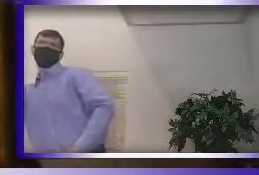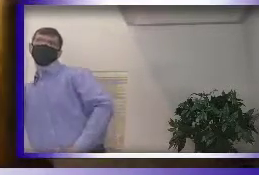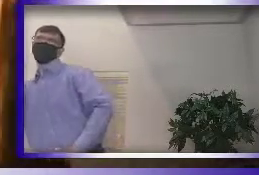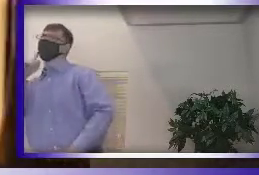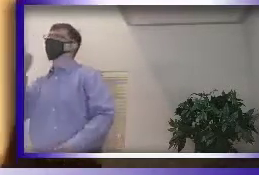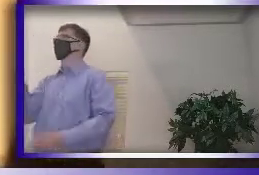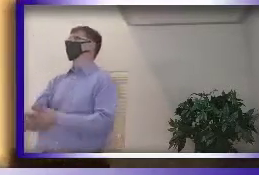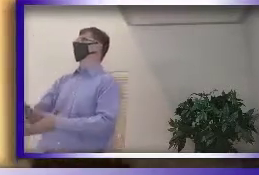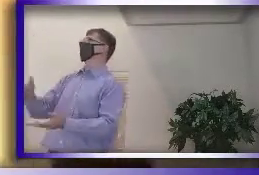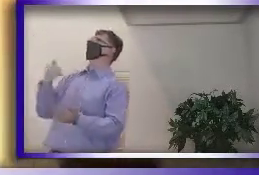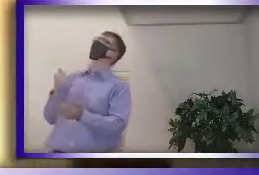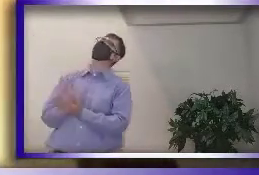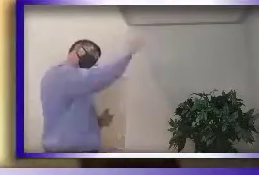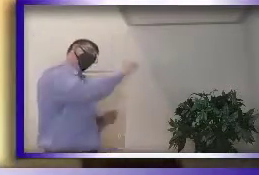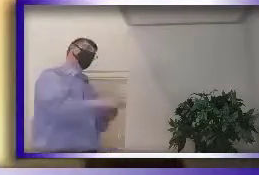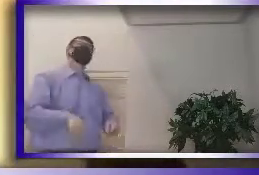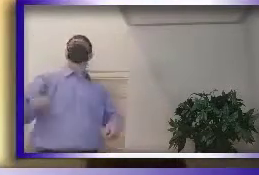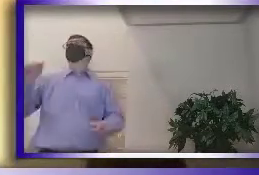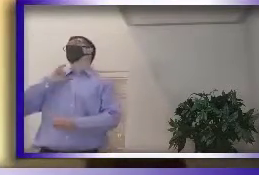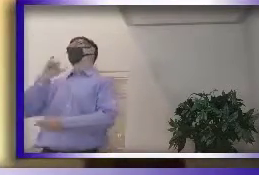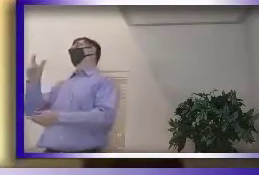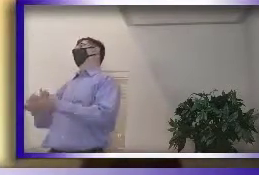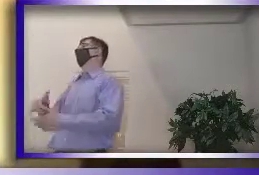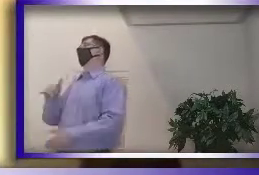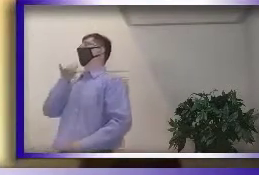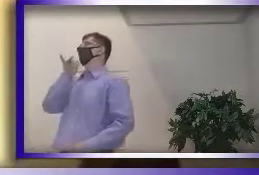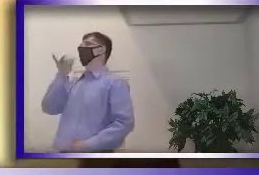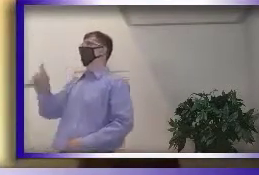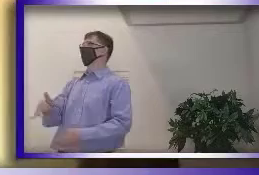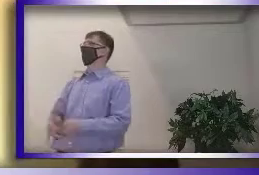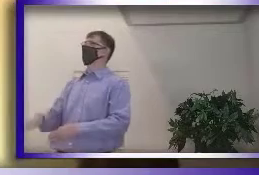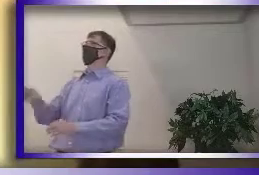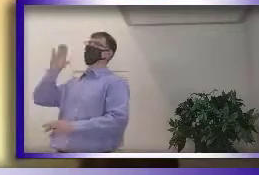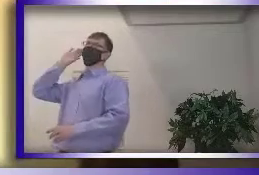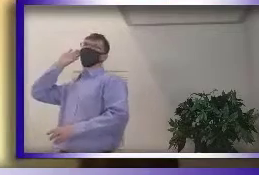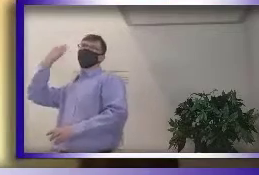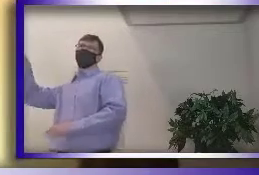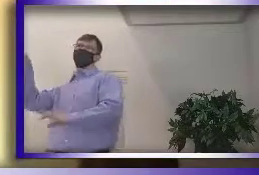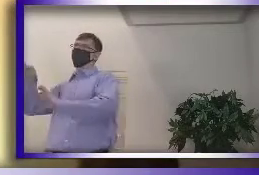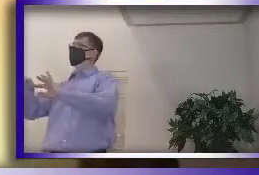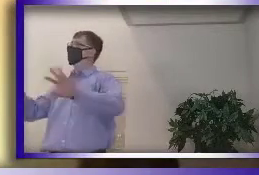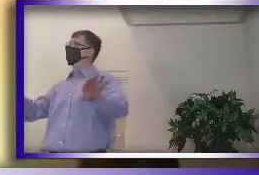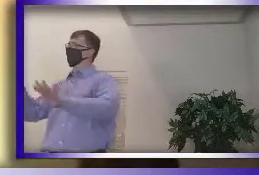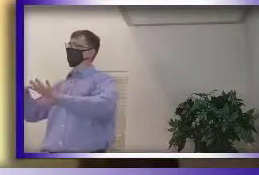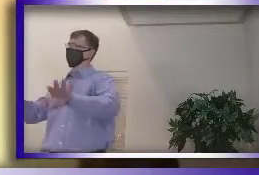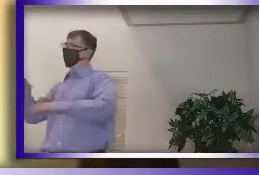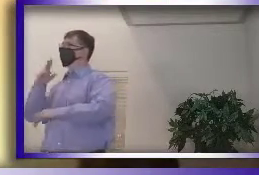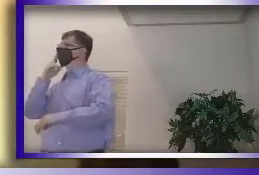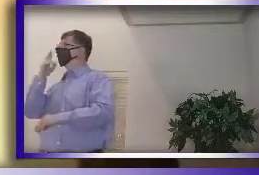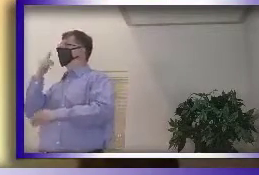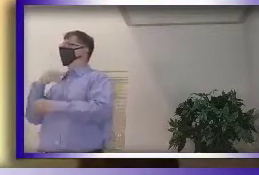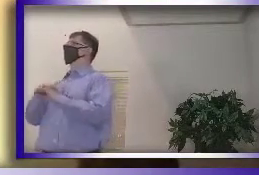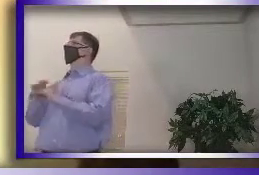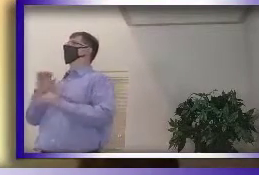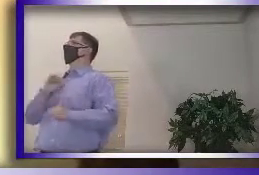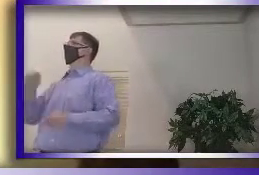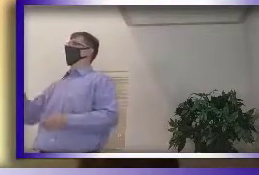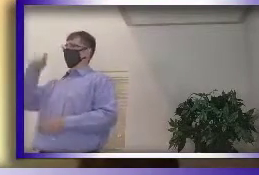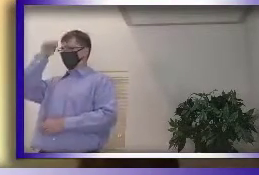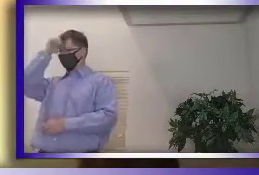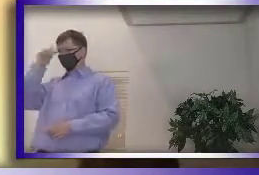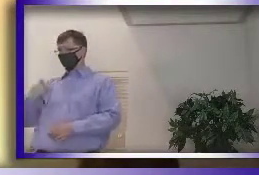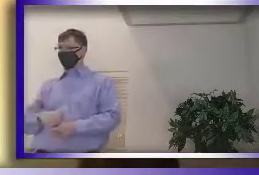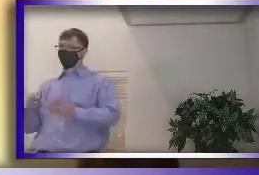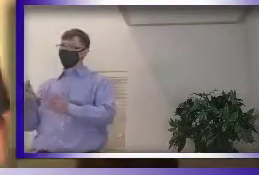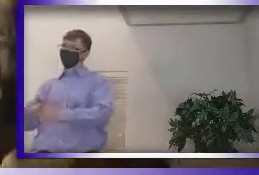Catholic. Believe me, God was he for a very long time in my world. And that's okay, God works as a he